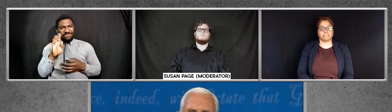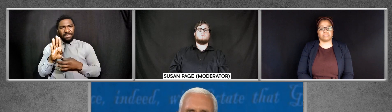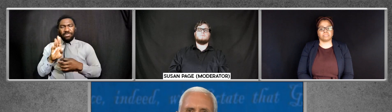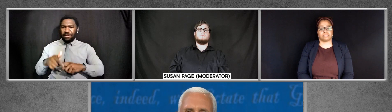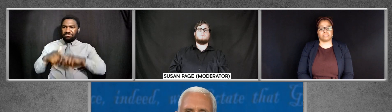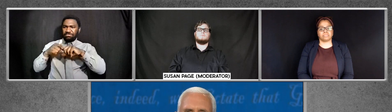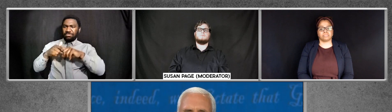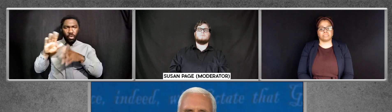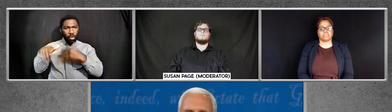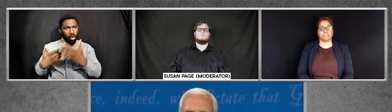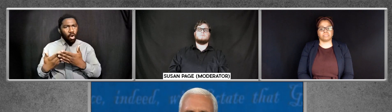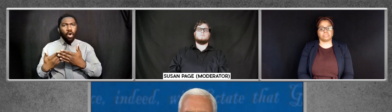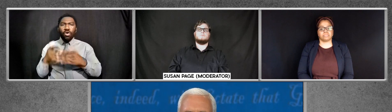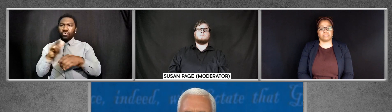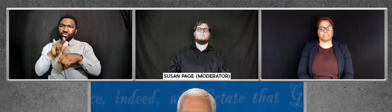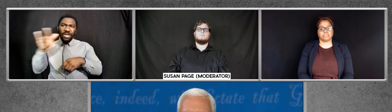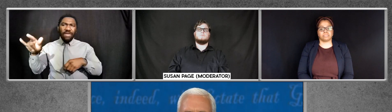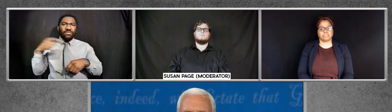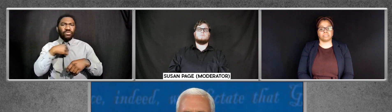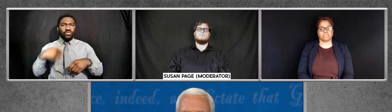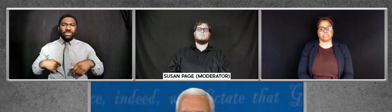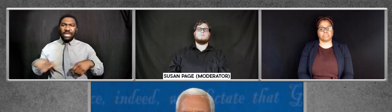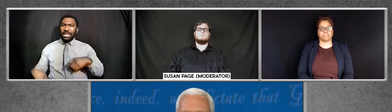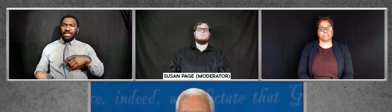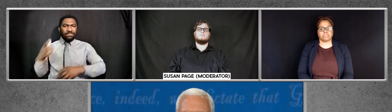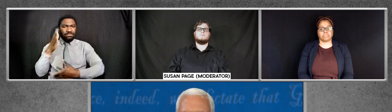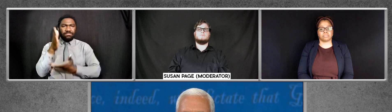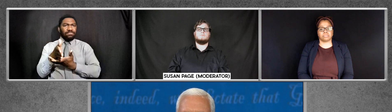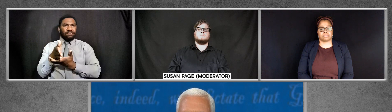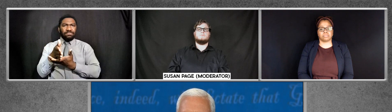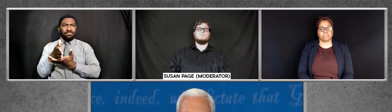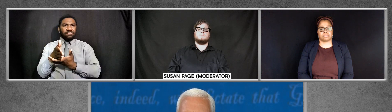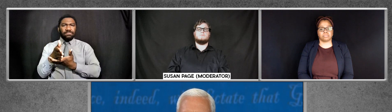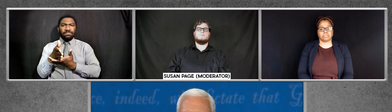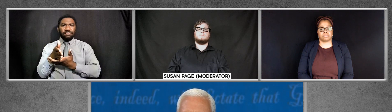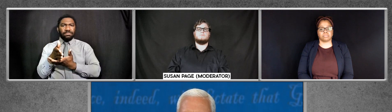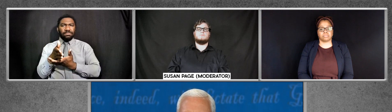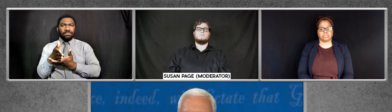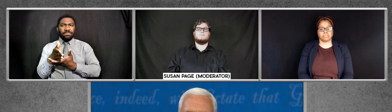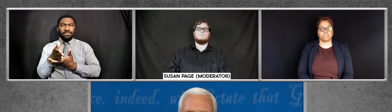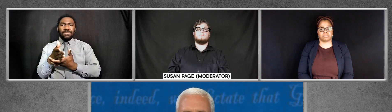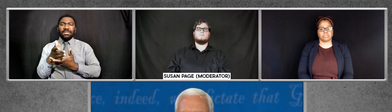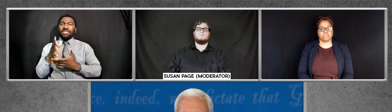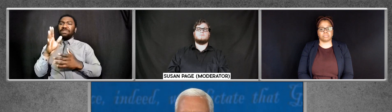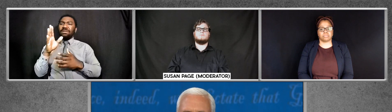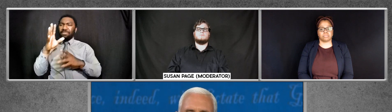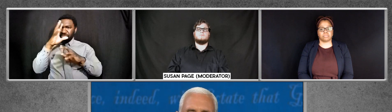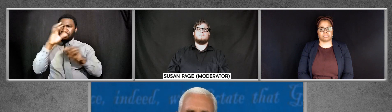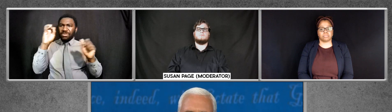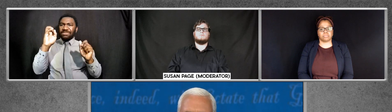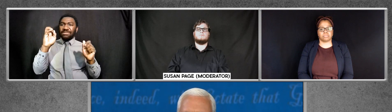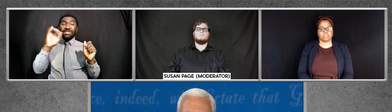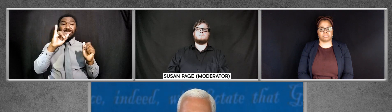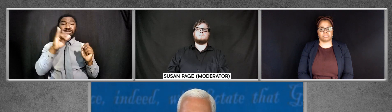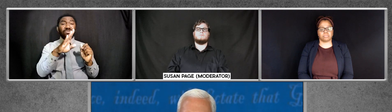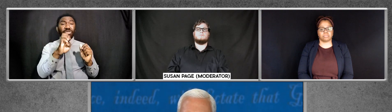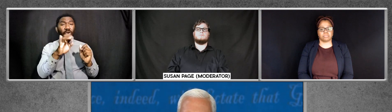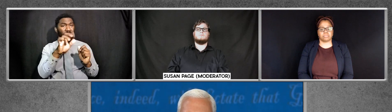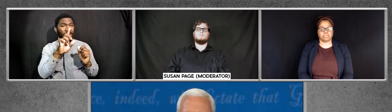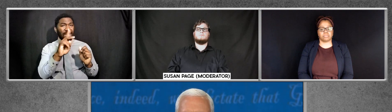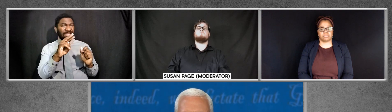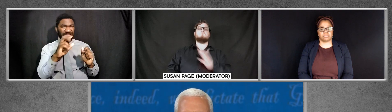know Joe Biden opposed President Trump's decision to suspend all travel from China. He said it was hysterical. He said it was xenophobic. Thank you, Vice